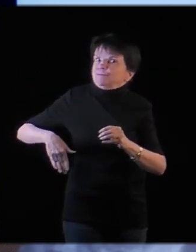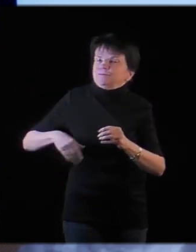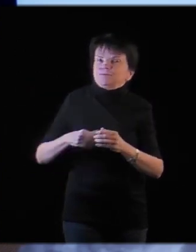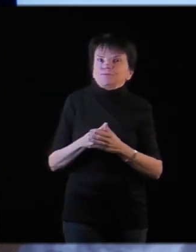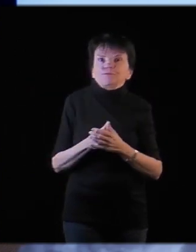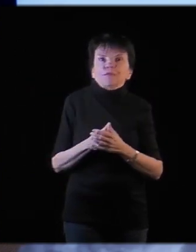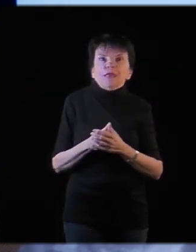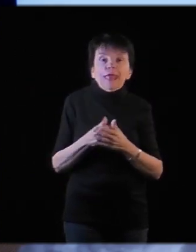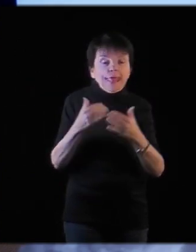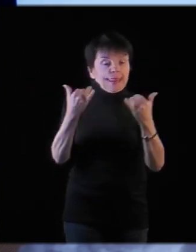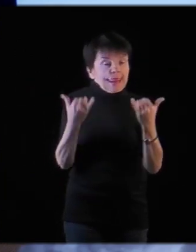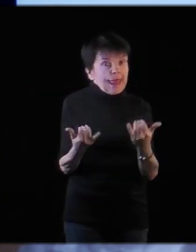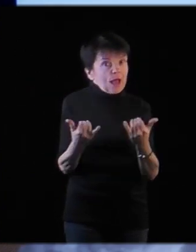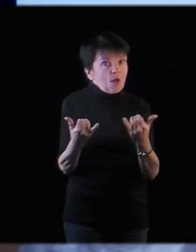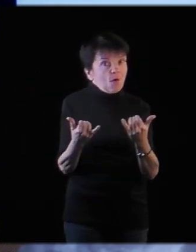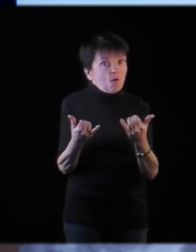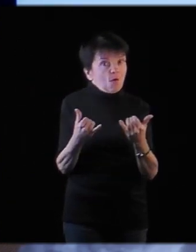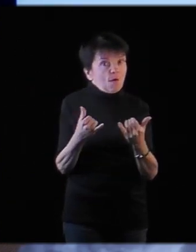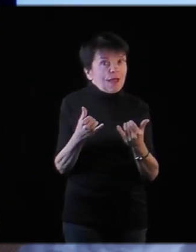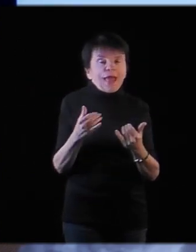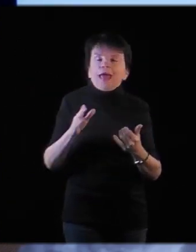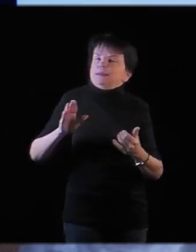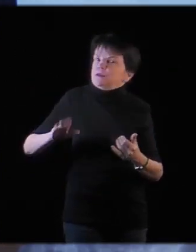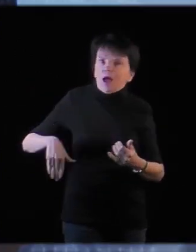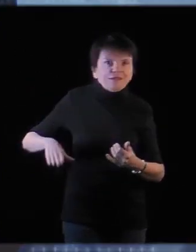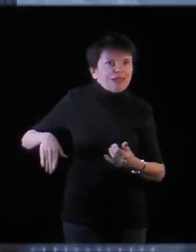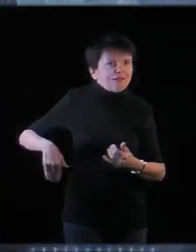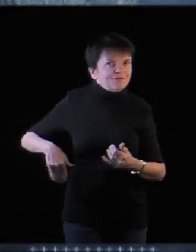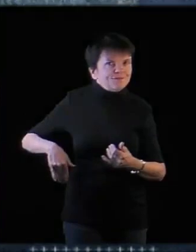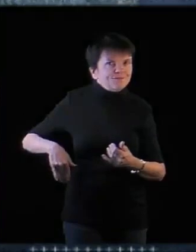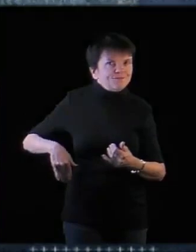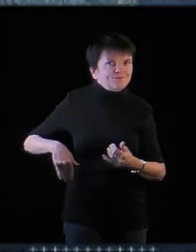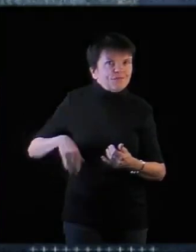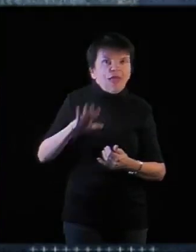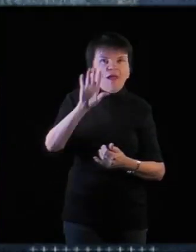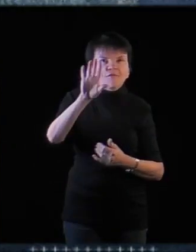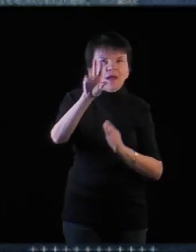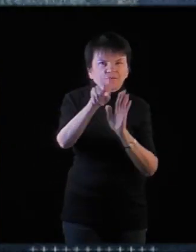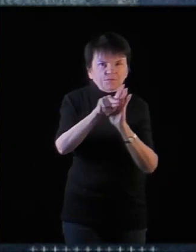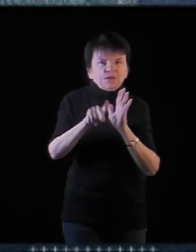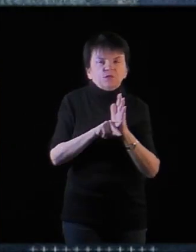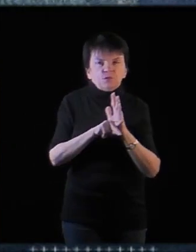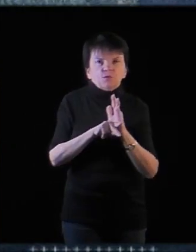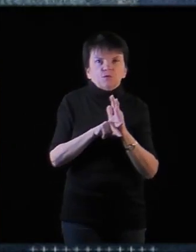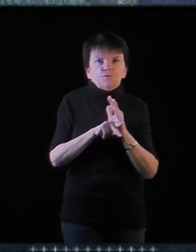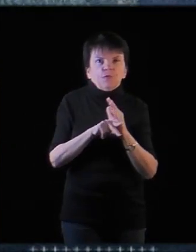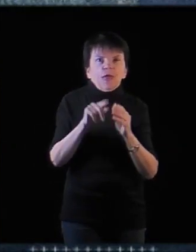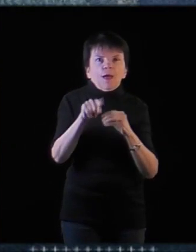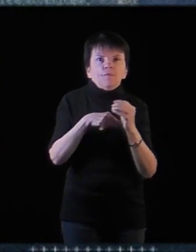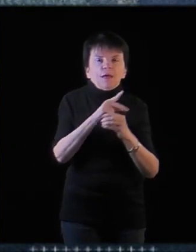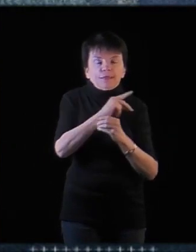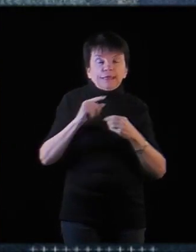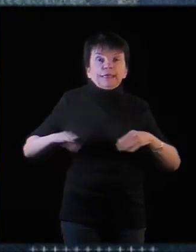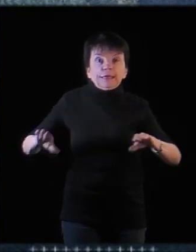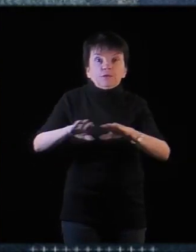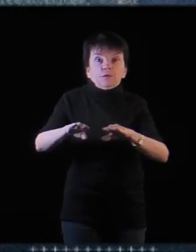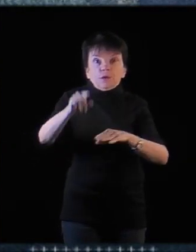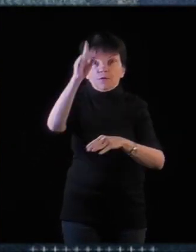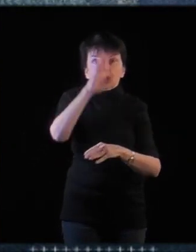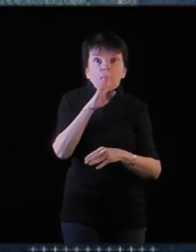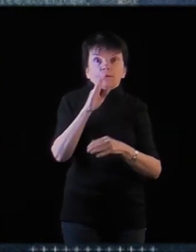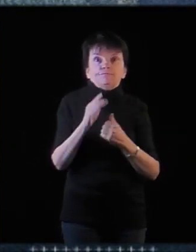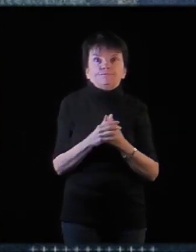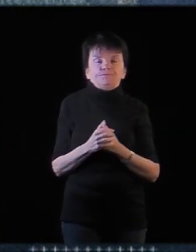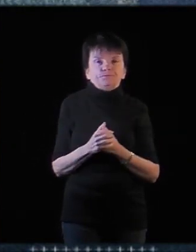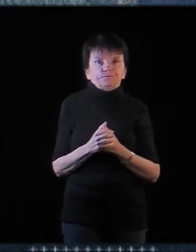the not yet. Let me give you five principles, if I may, today regarding the kingdom of God and how we need to understand